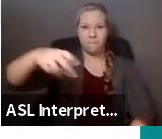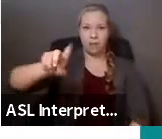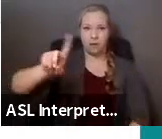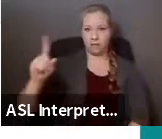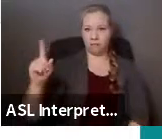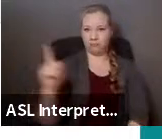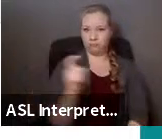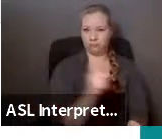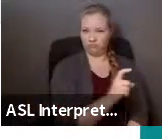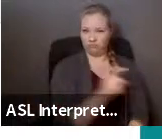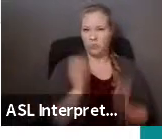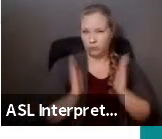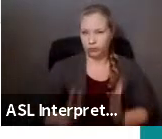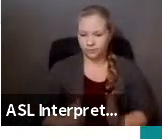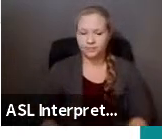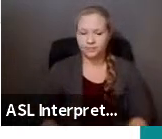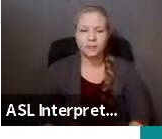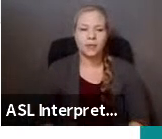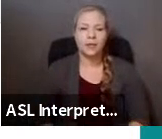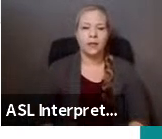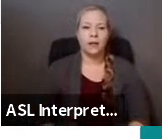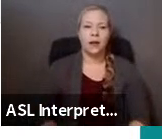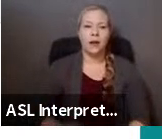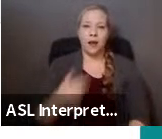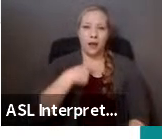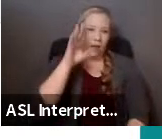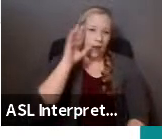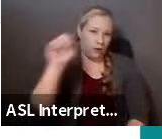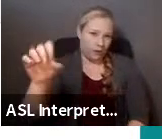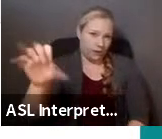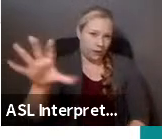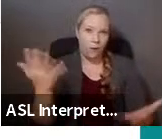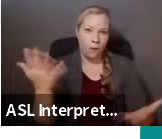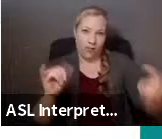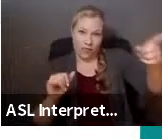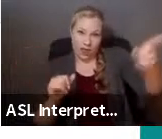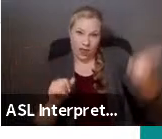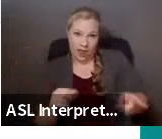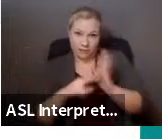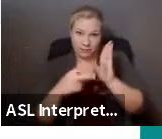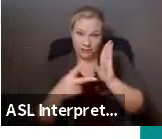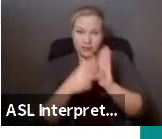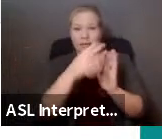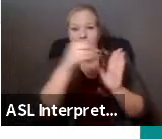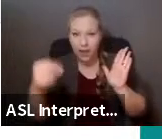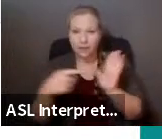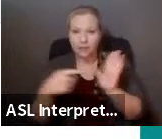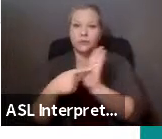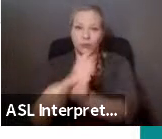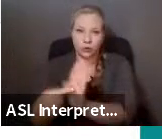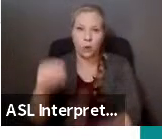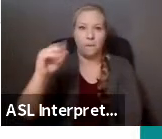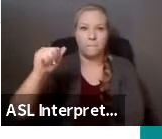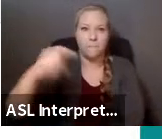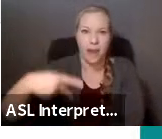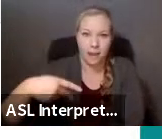outline in just bullet points what that means. And then I'm going to show you a map about where these will apply. So